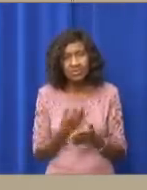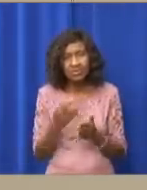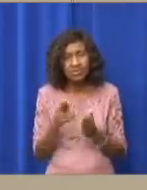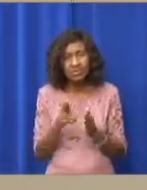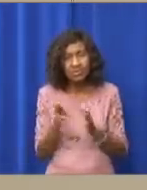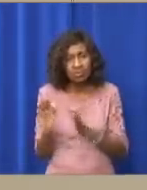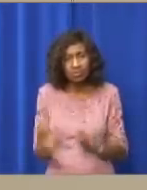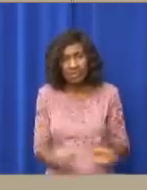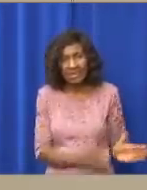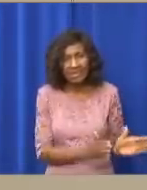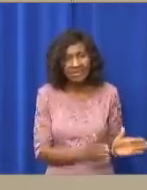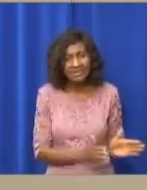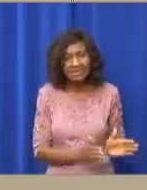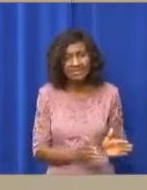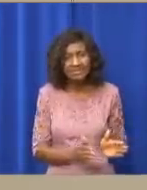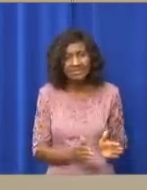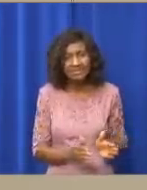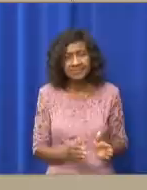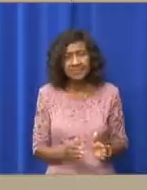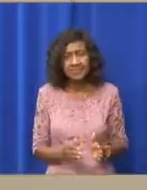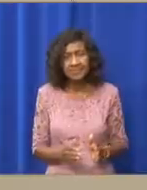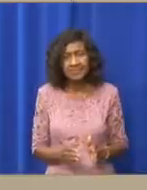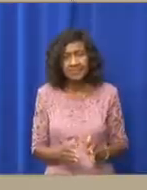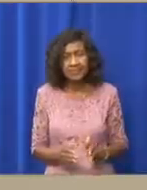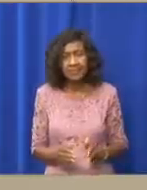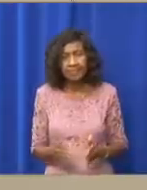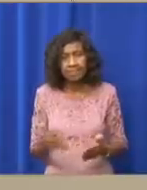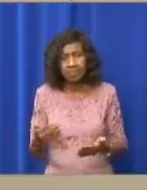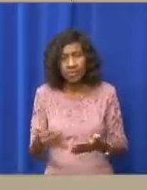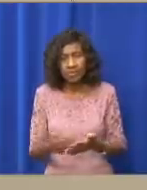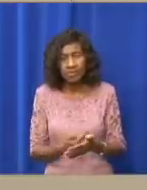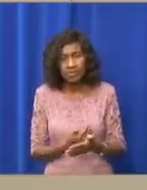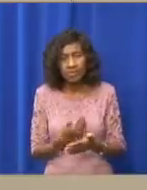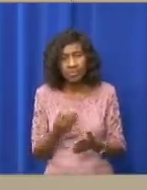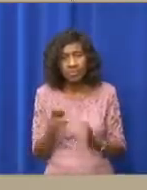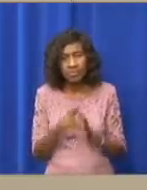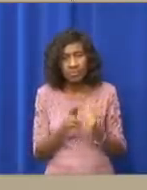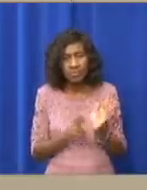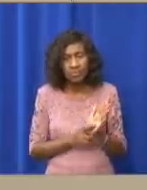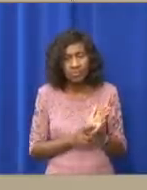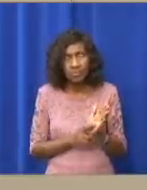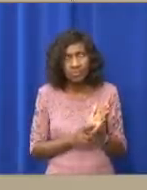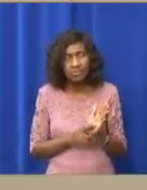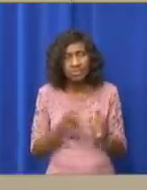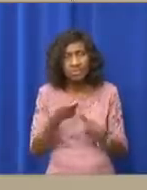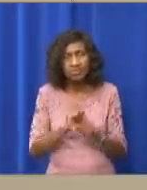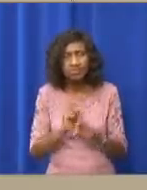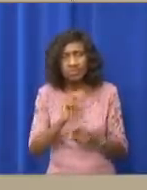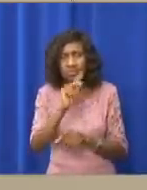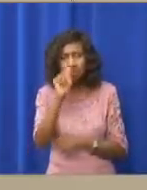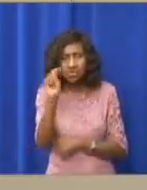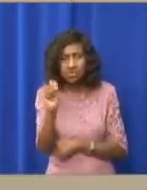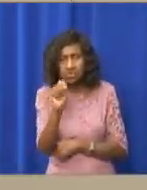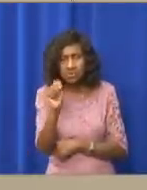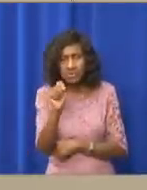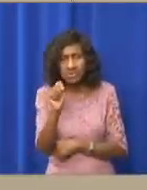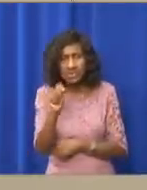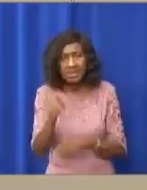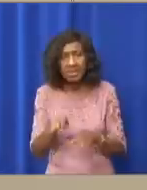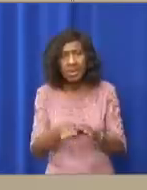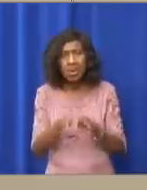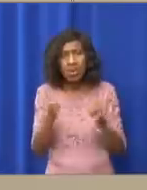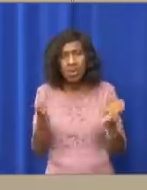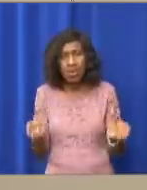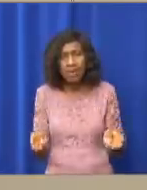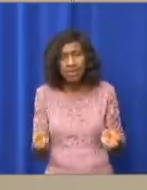we will allow, the new regulations will allow, come Tuesday the 19th, the reopening